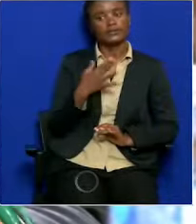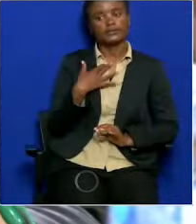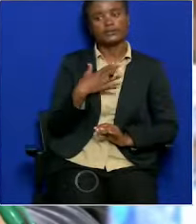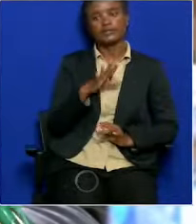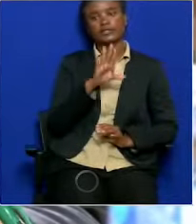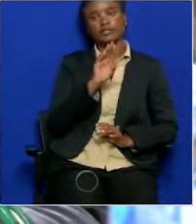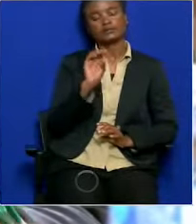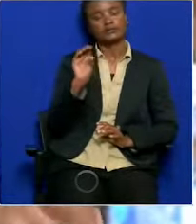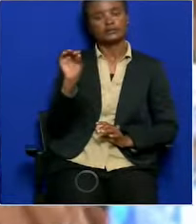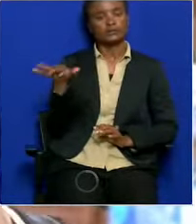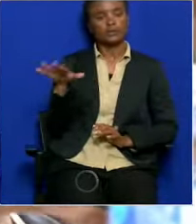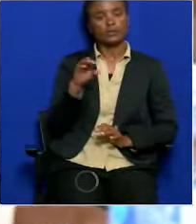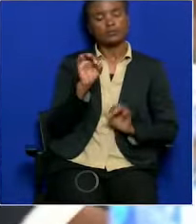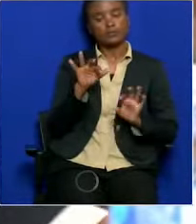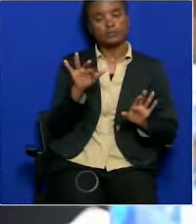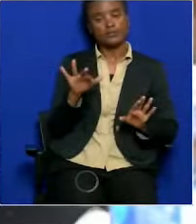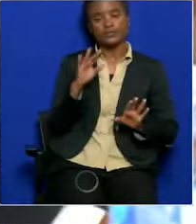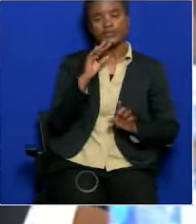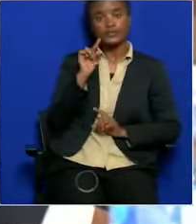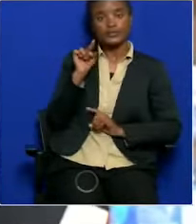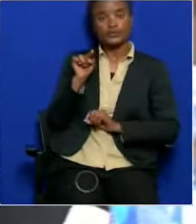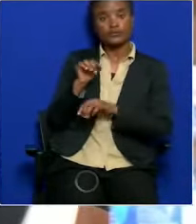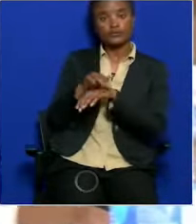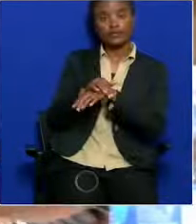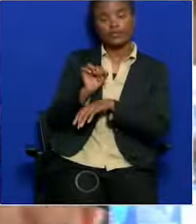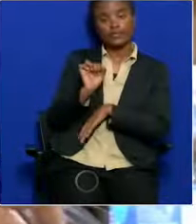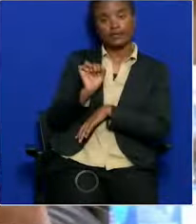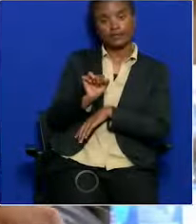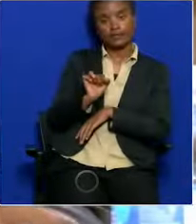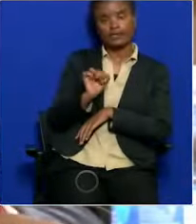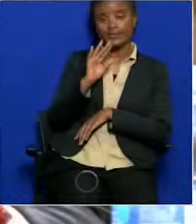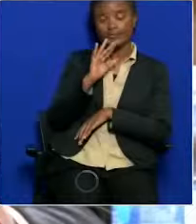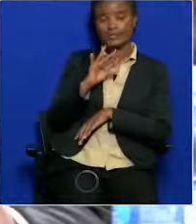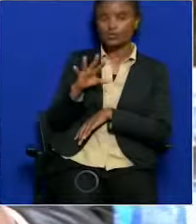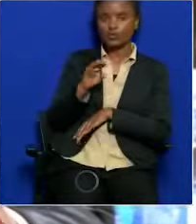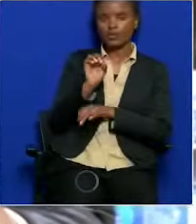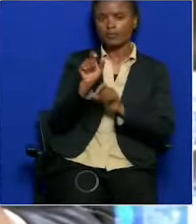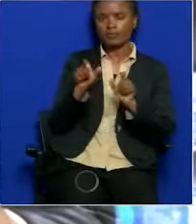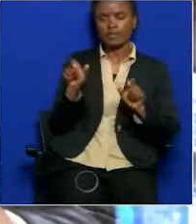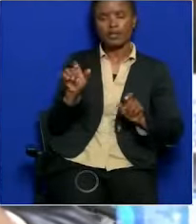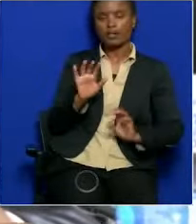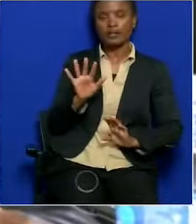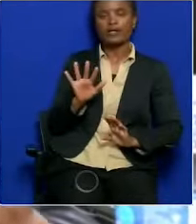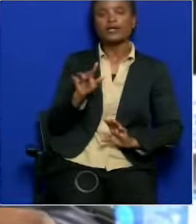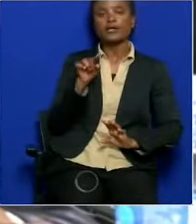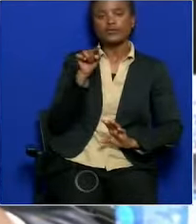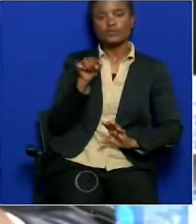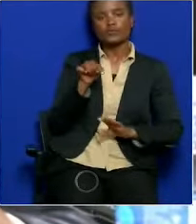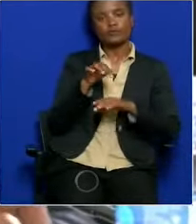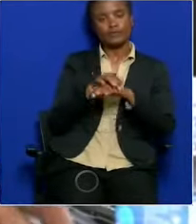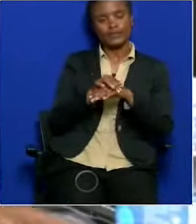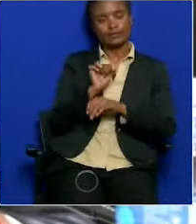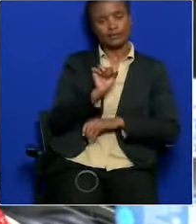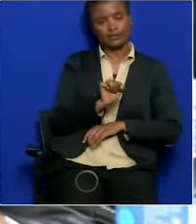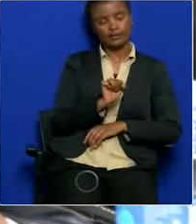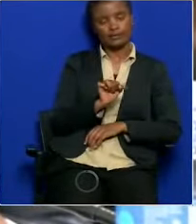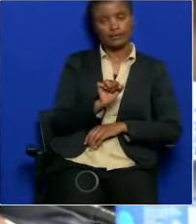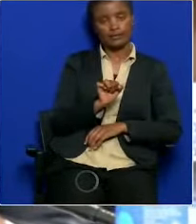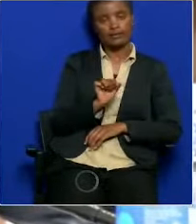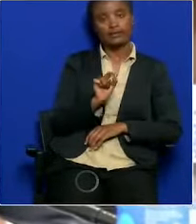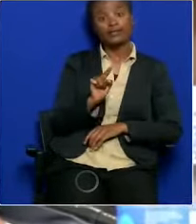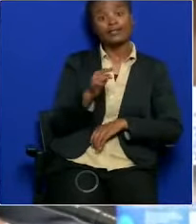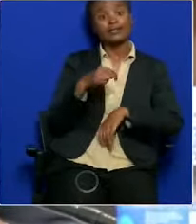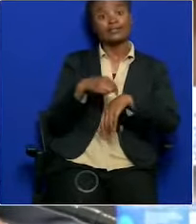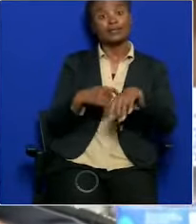his friend. You are not just everybody. You are his friend. At the time that you say he asks you for assistance,